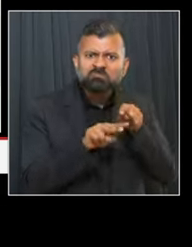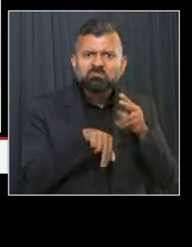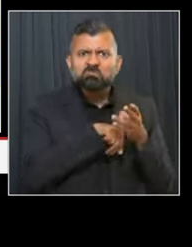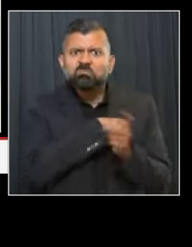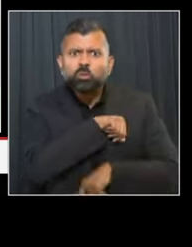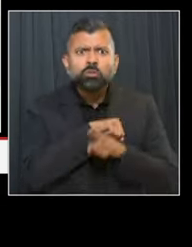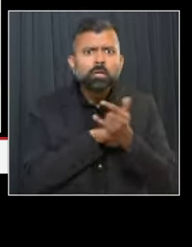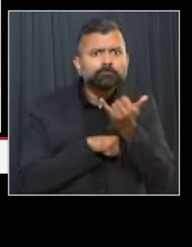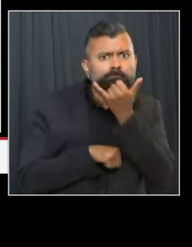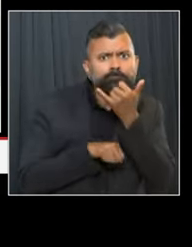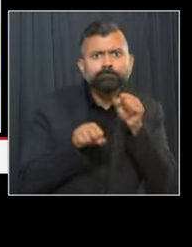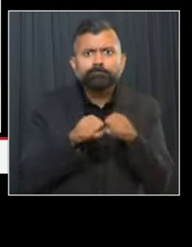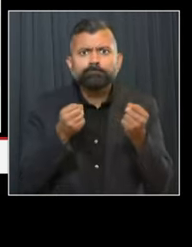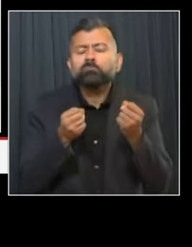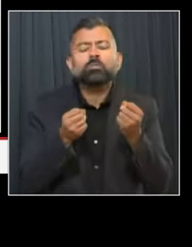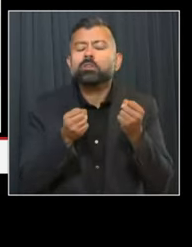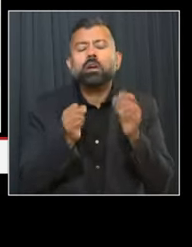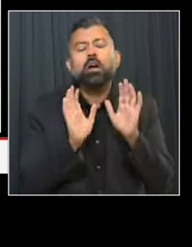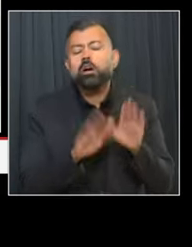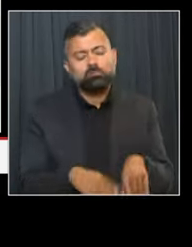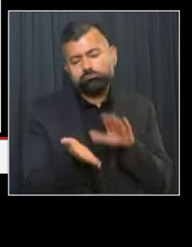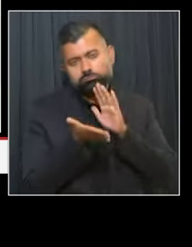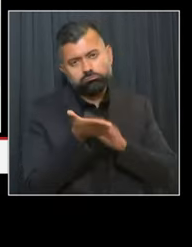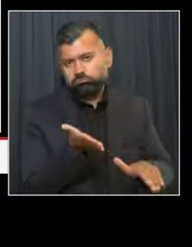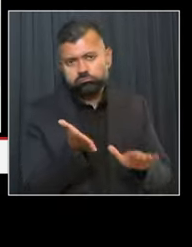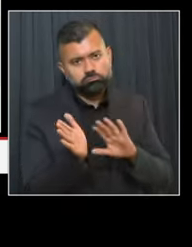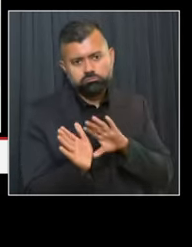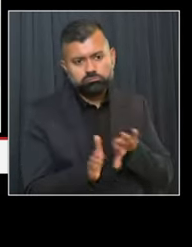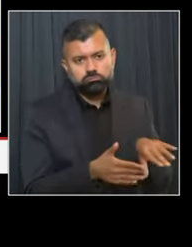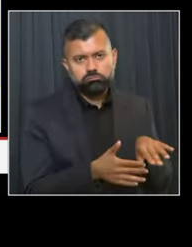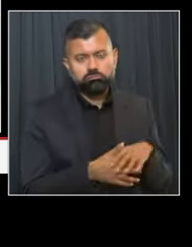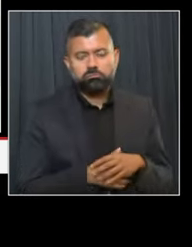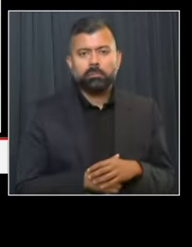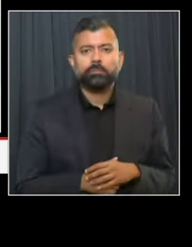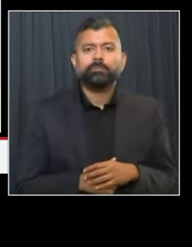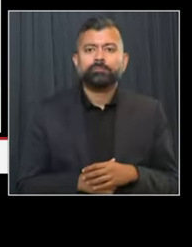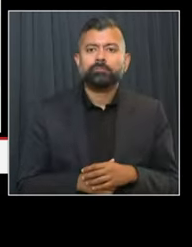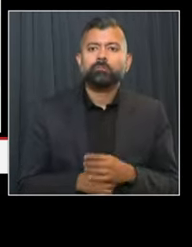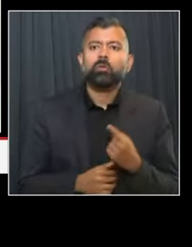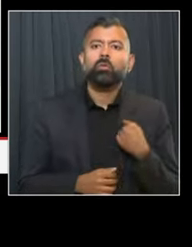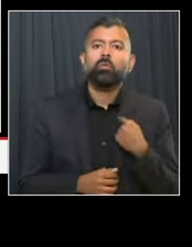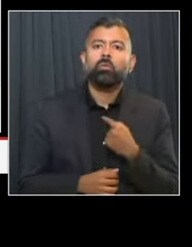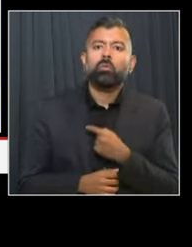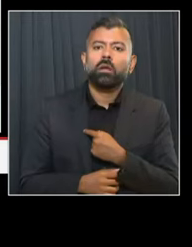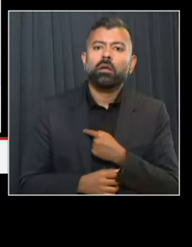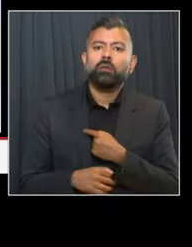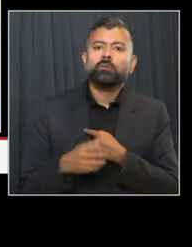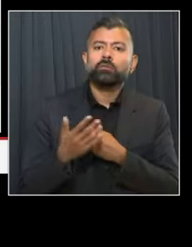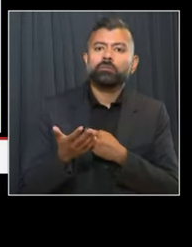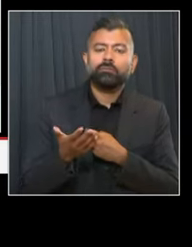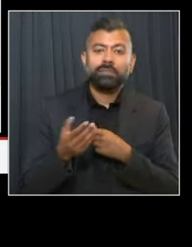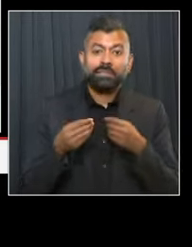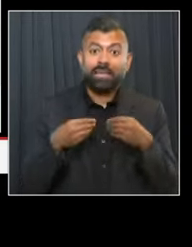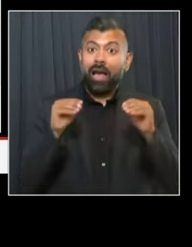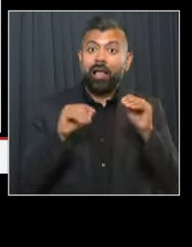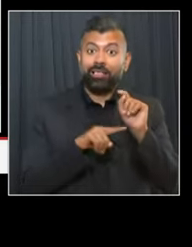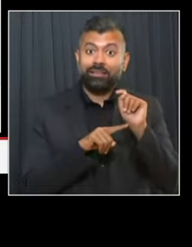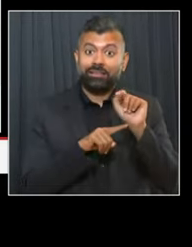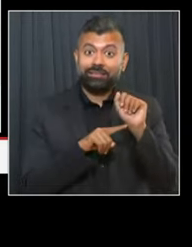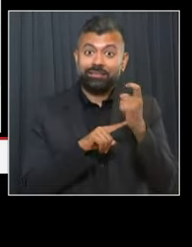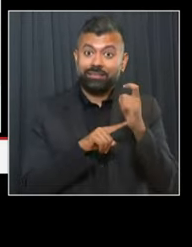recordation tax appeals. So you can see that there. We're also leaning in big on things that are working